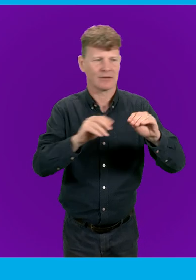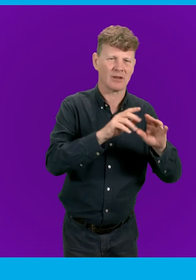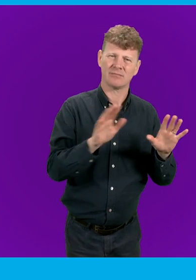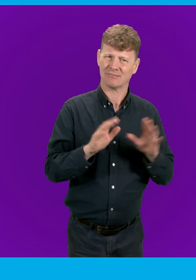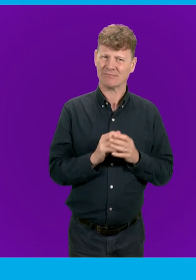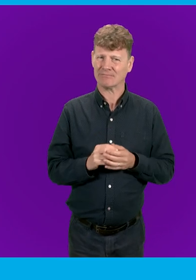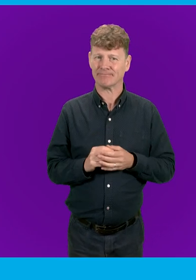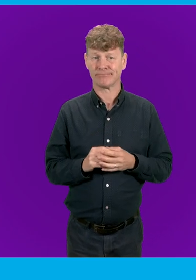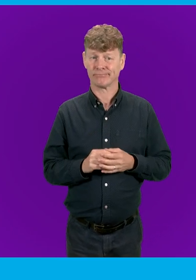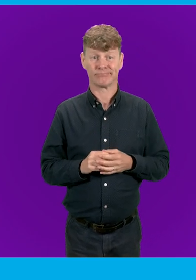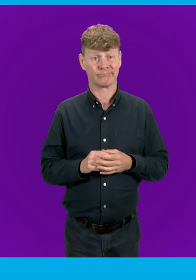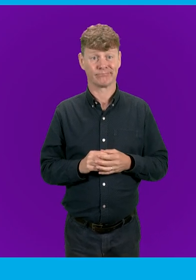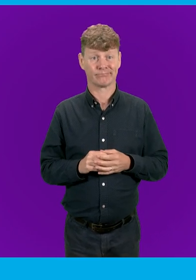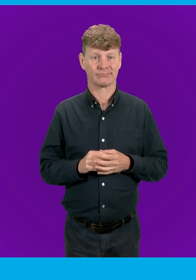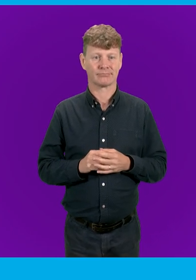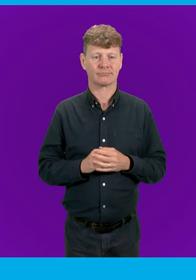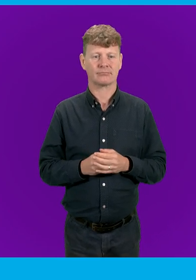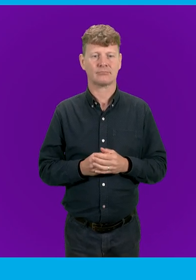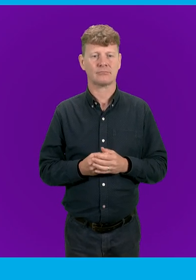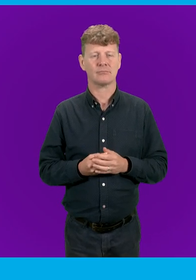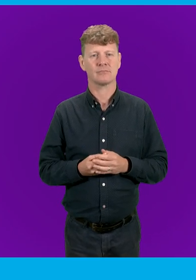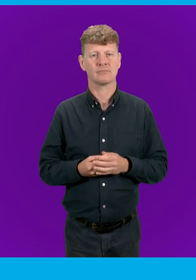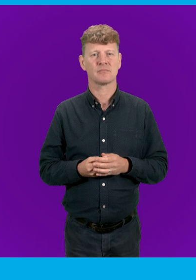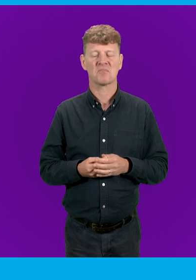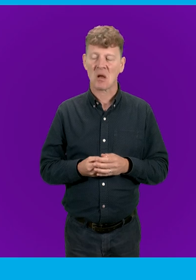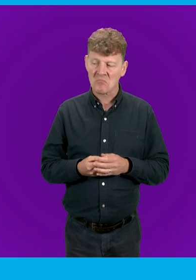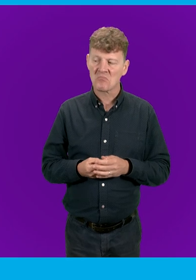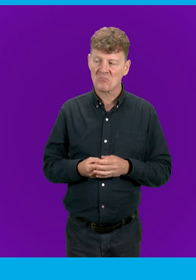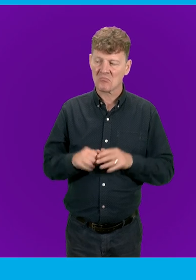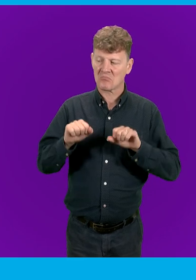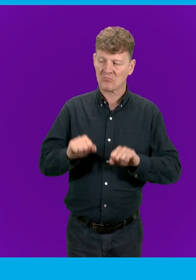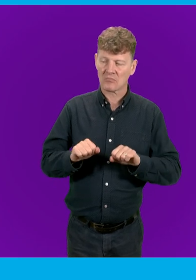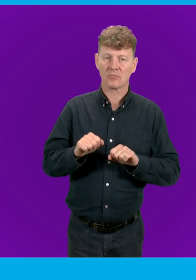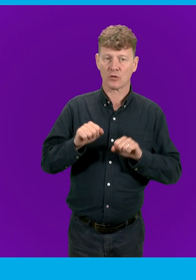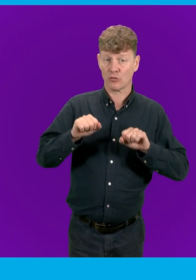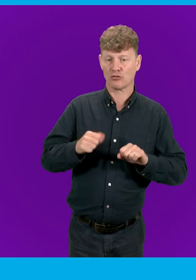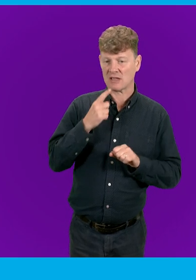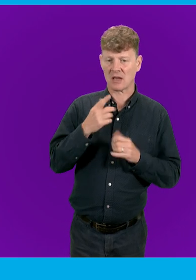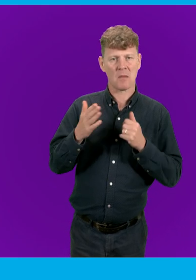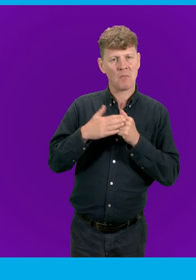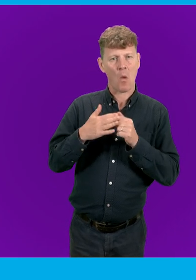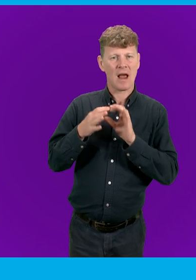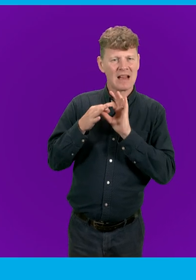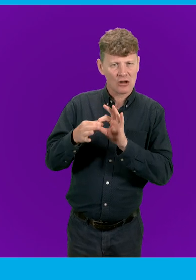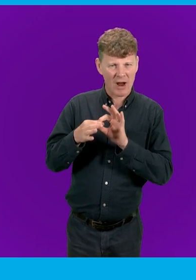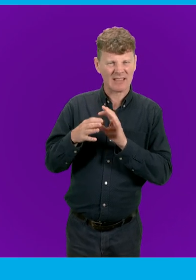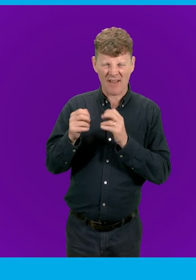So, yeah. And make it more interactive and everything else that the suggestions have come up.